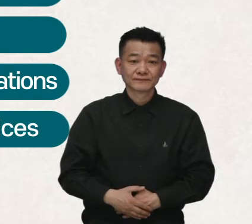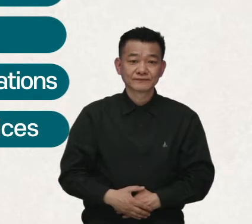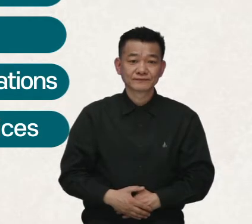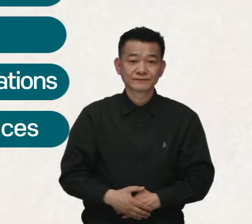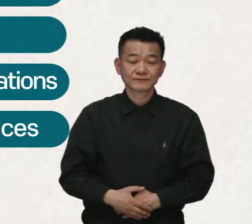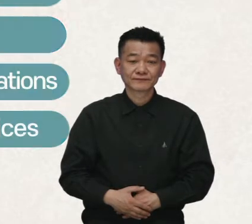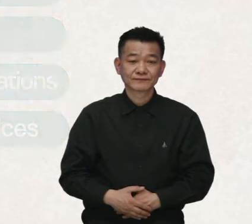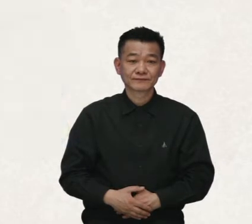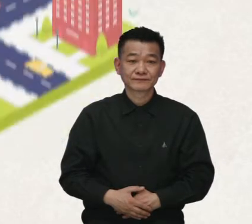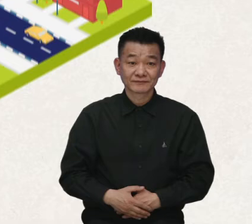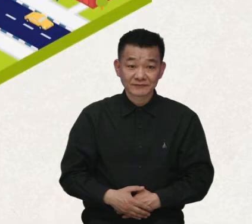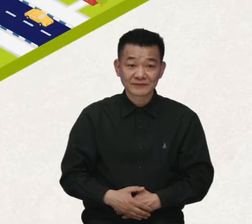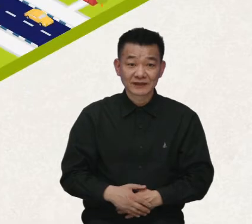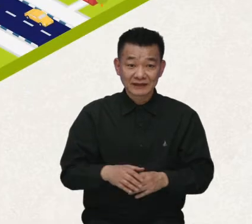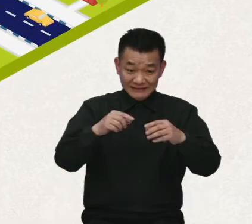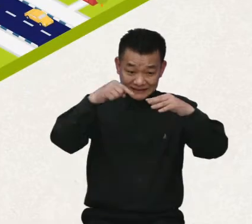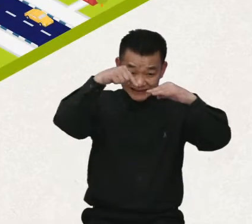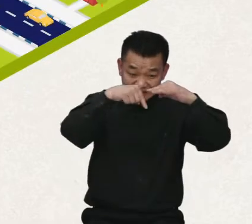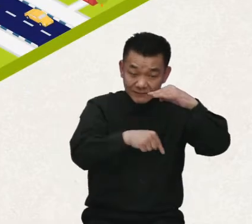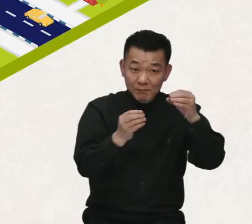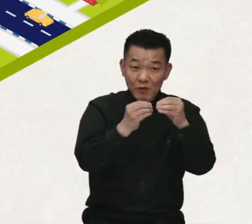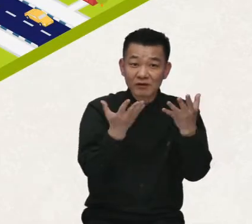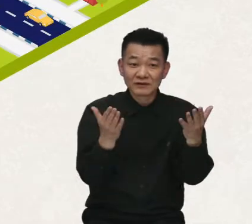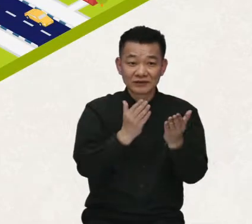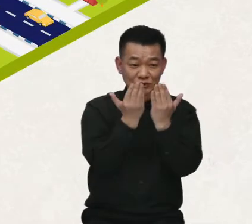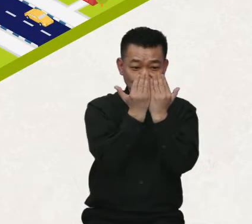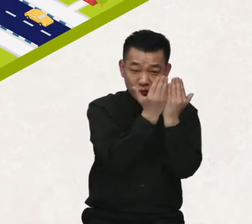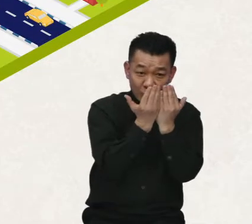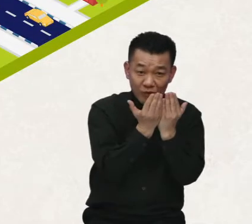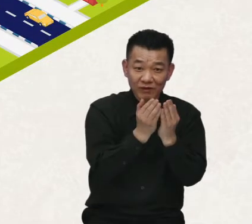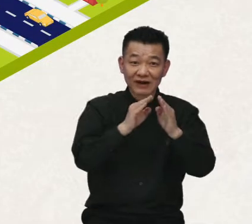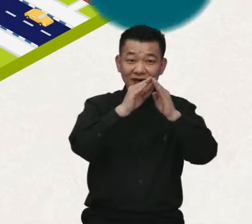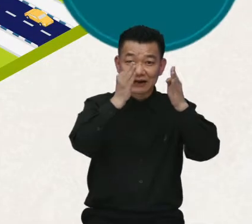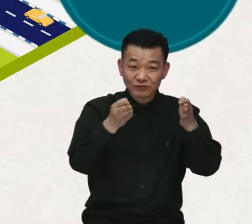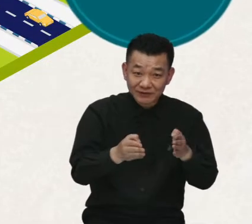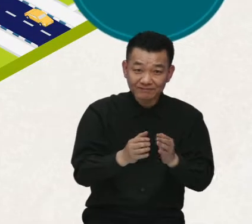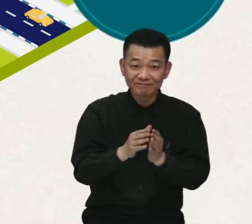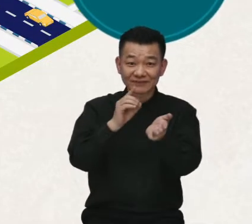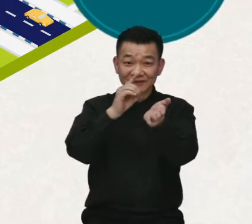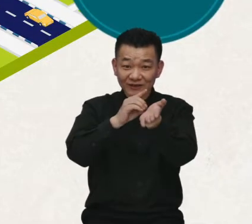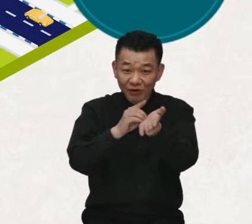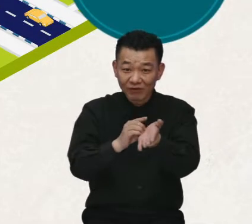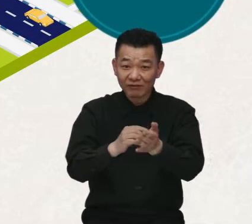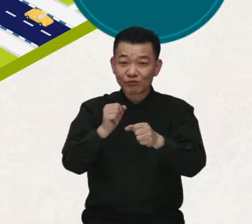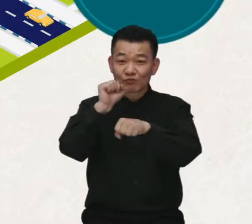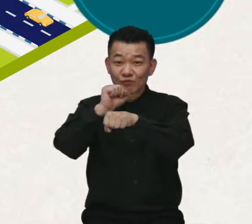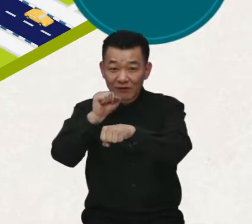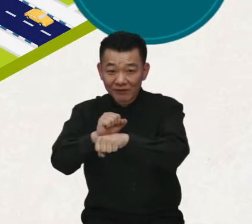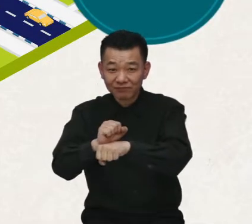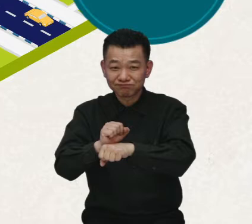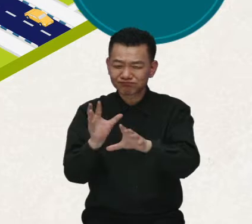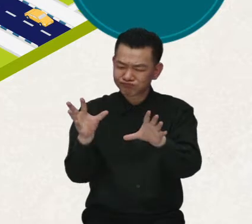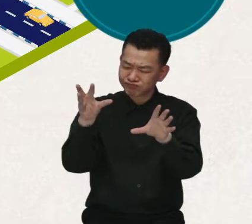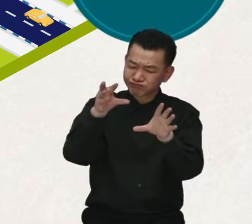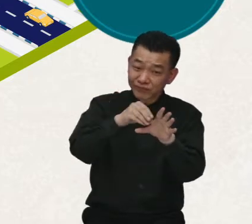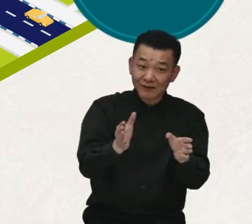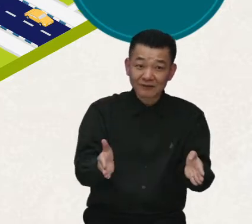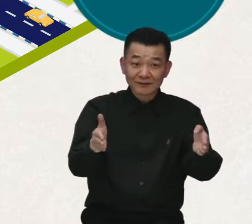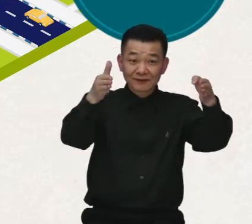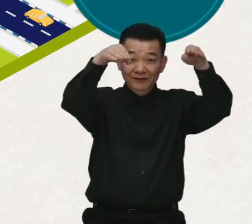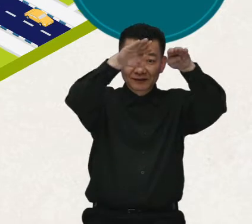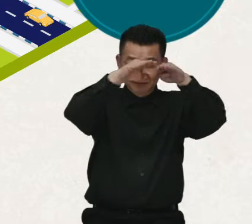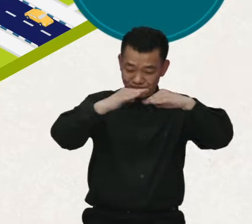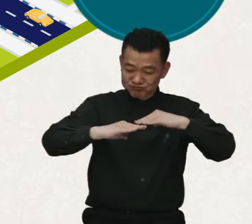aspects of life. Specifically, buildings, roads, transportation, and other facilities, including